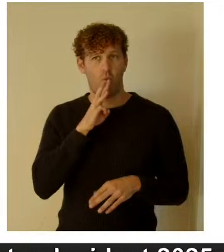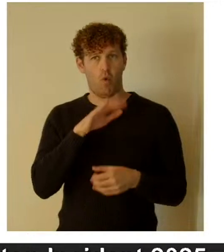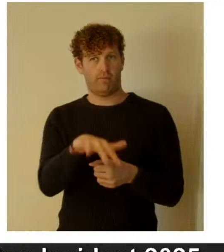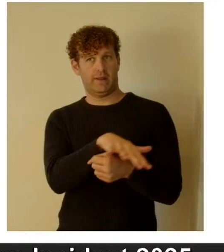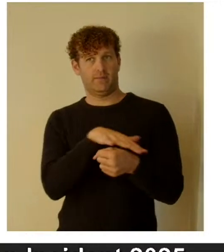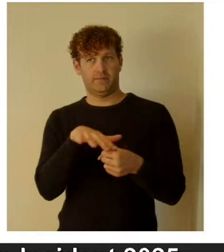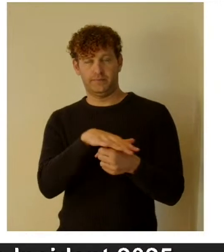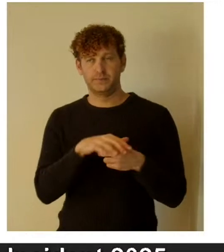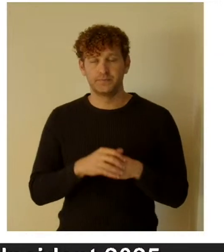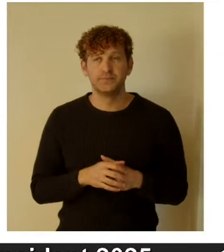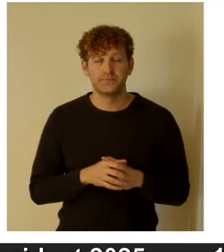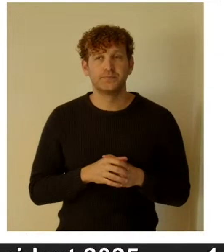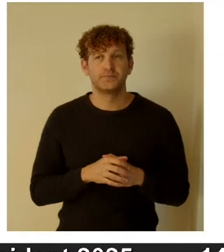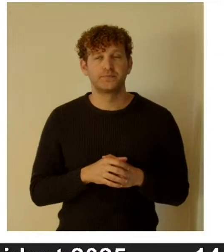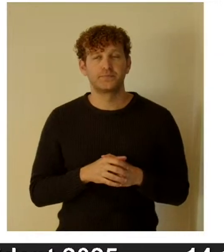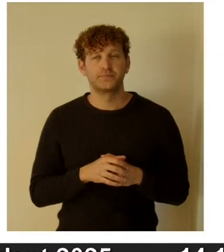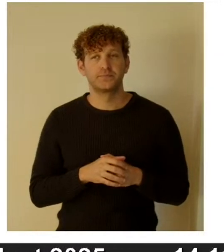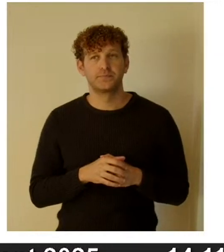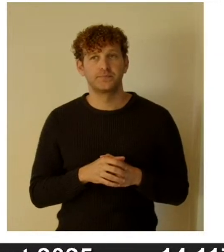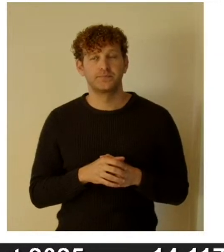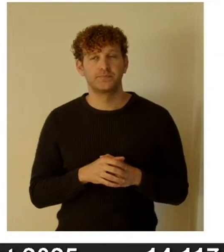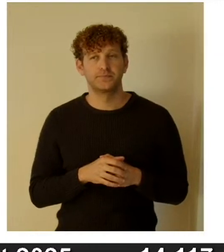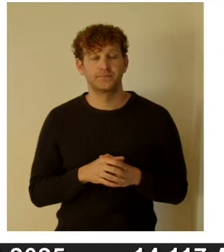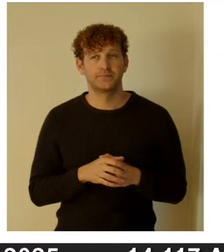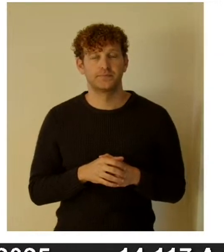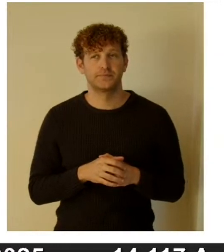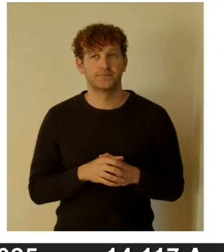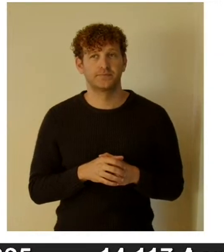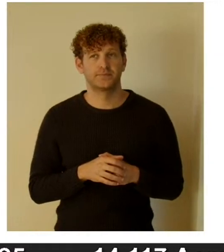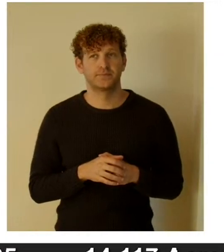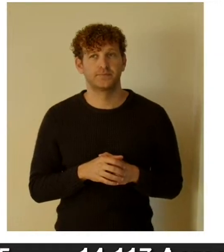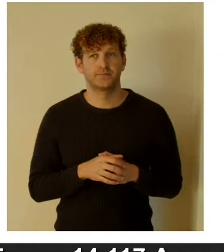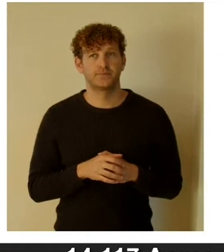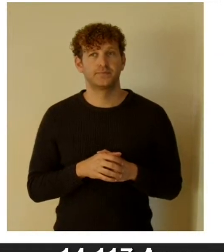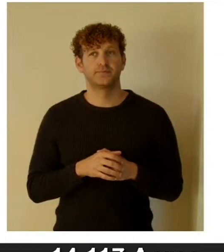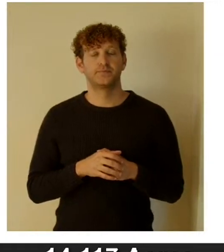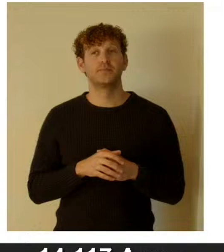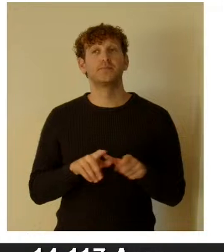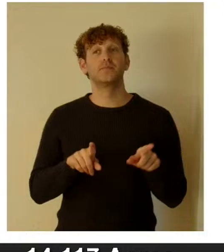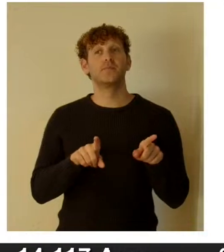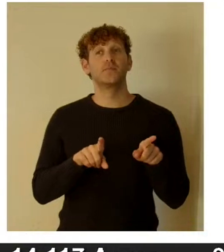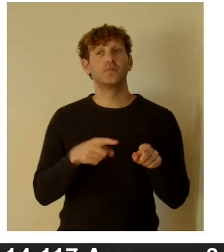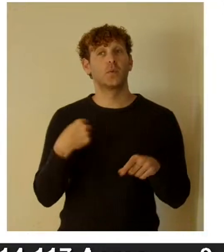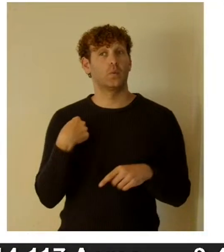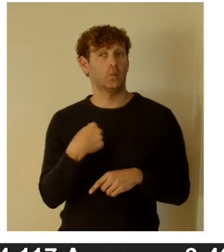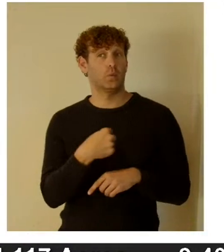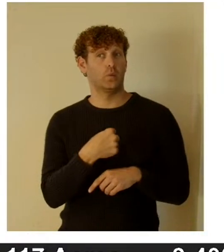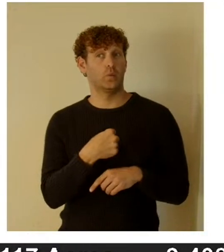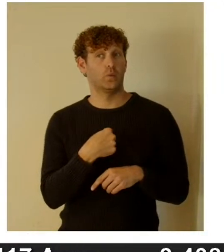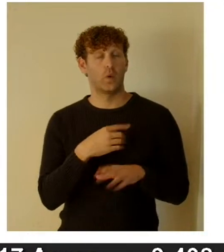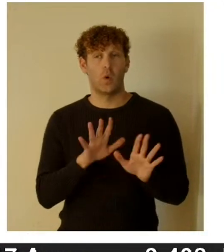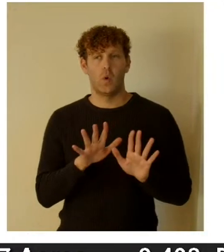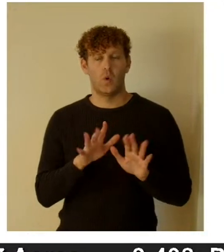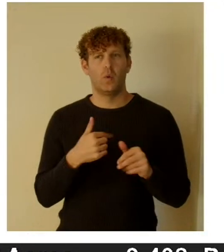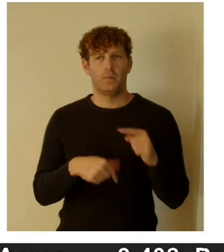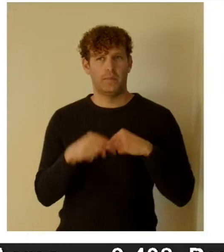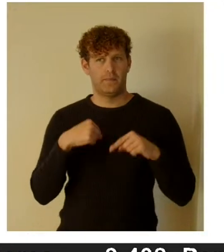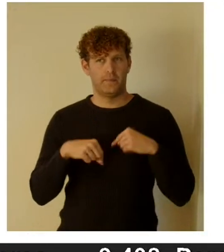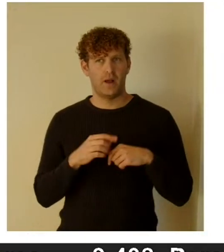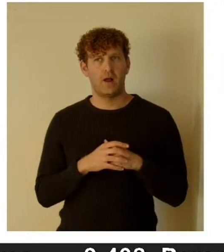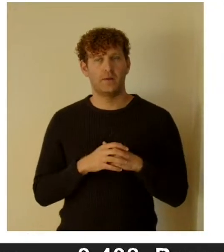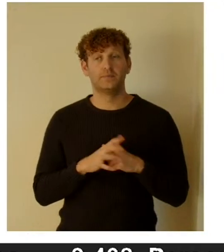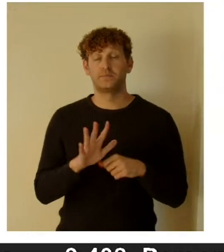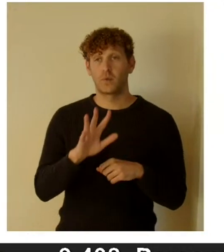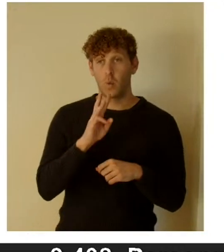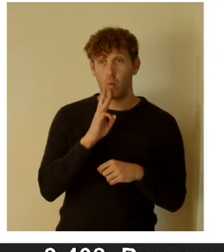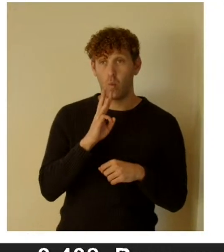know. Okay. We have been out. What have we been doing? Oh, let me talk one more thing about water. There is a